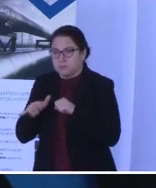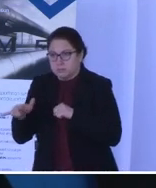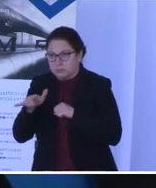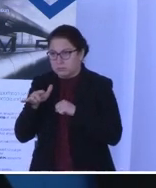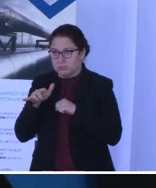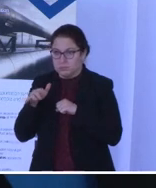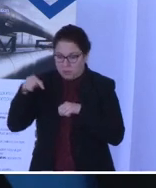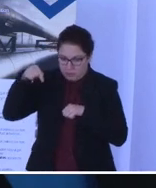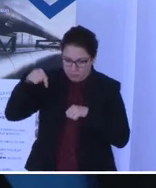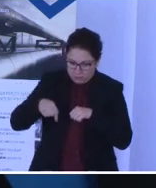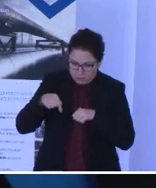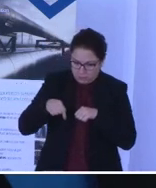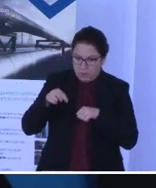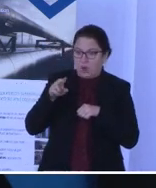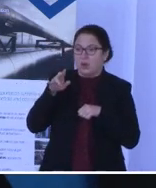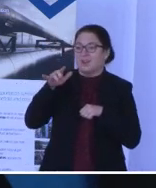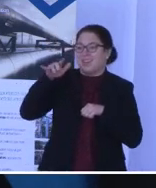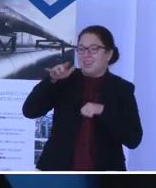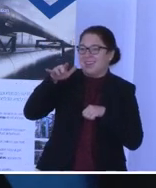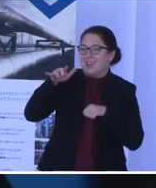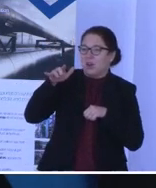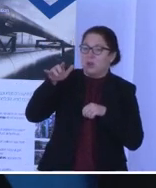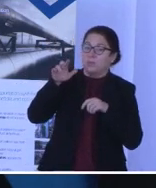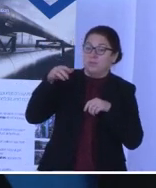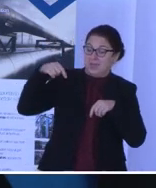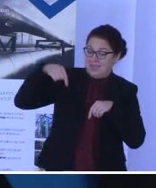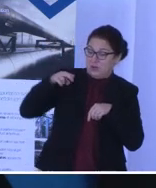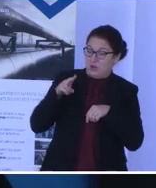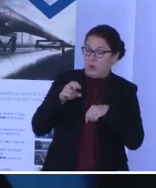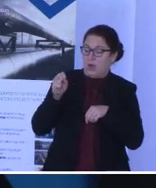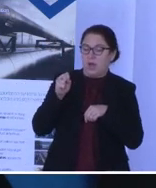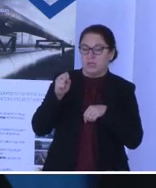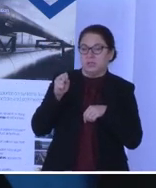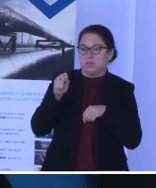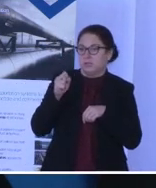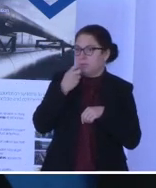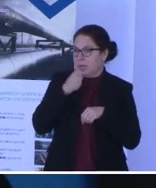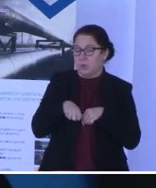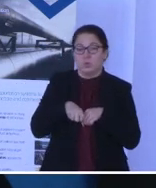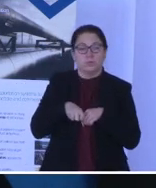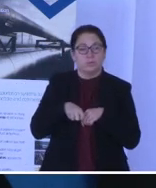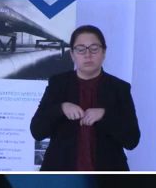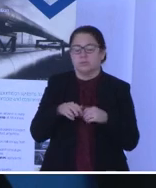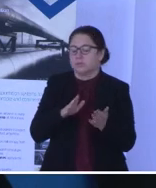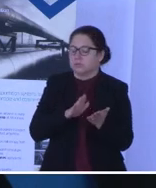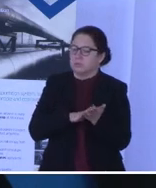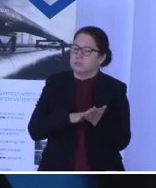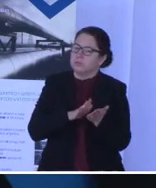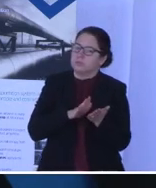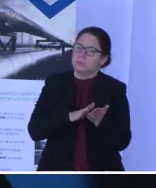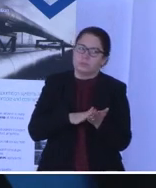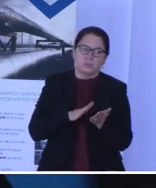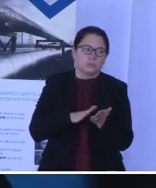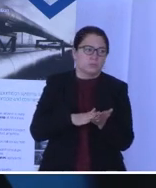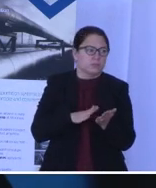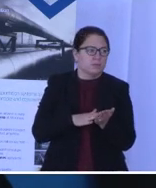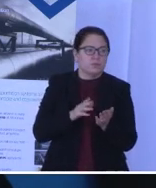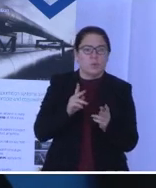United States, period. And that is a tremendous tribute to the men and women who've been part of this